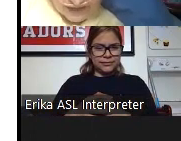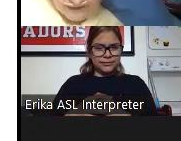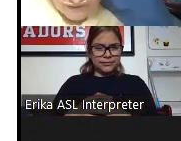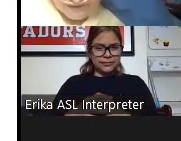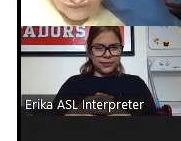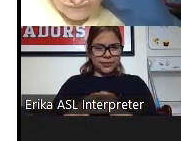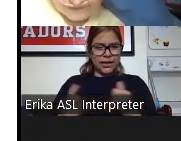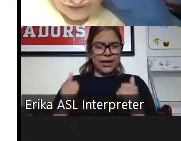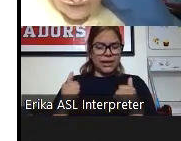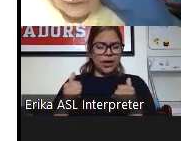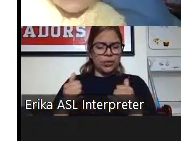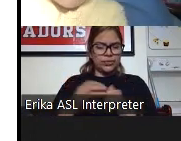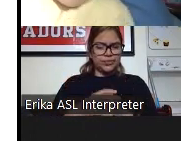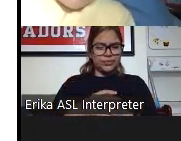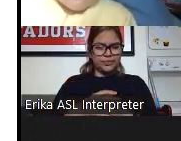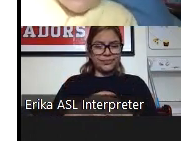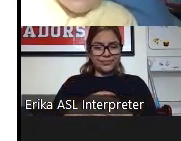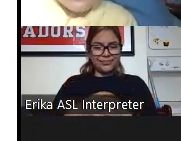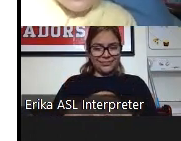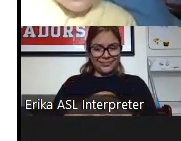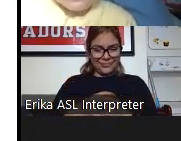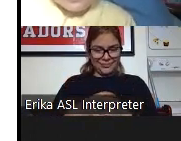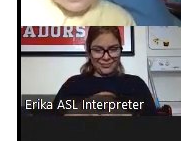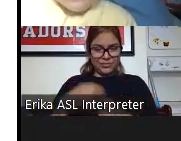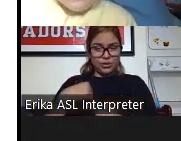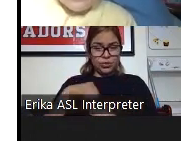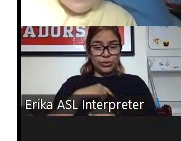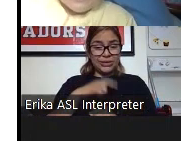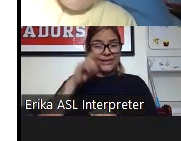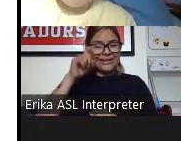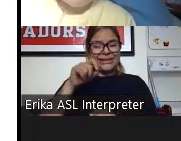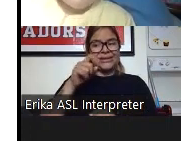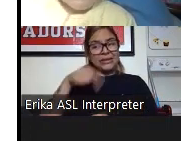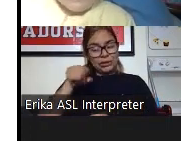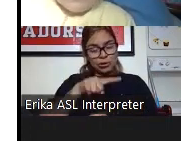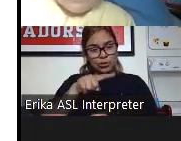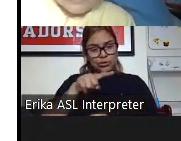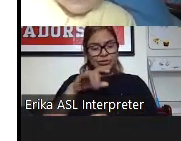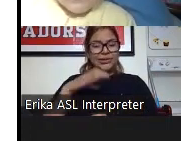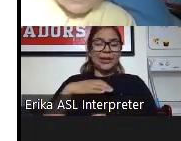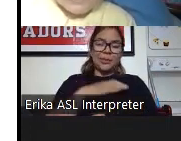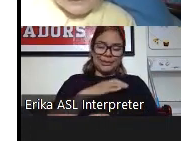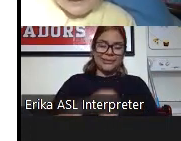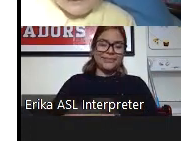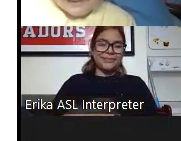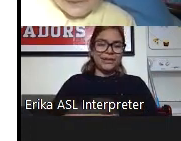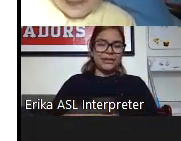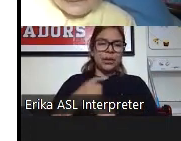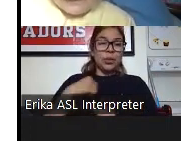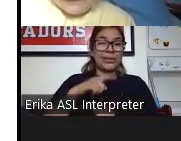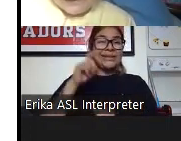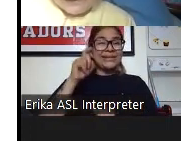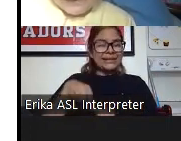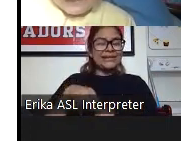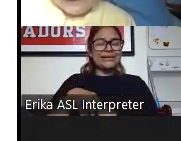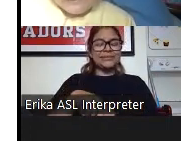And now, all of you, we need is you. All we need is you guys. We need an ongoing